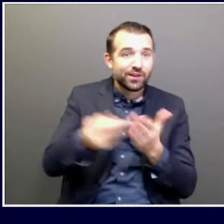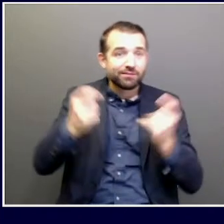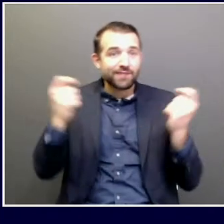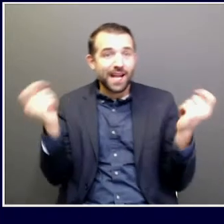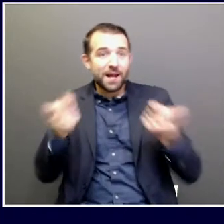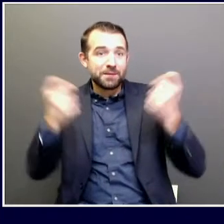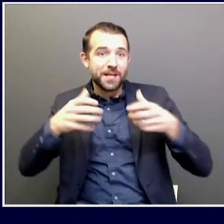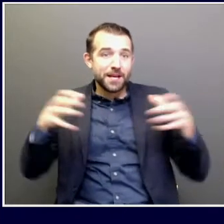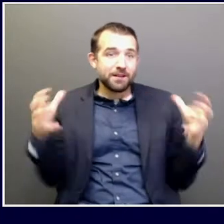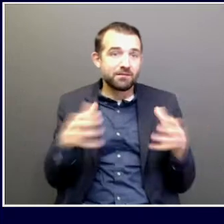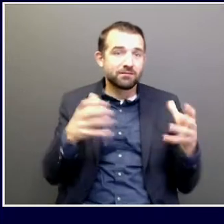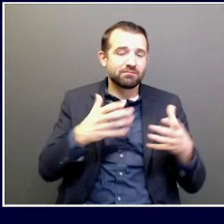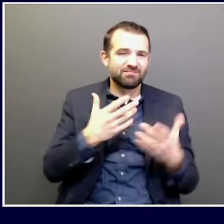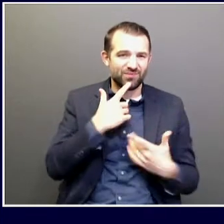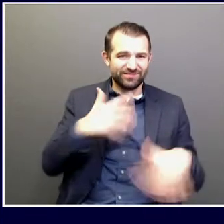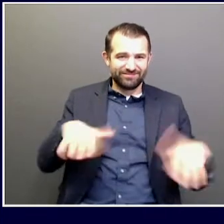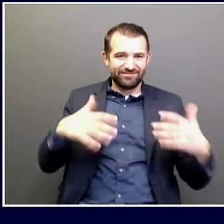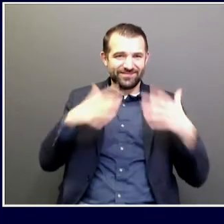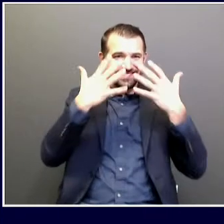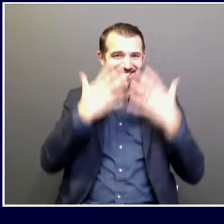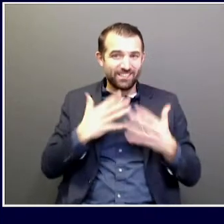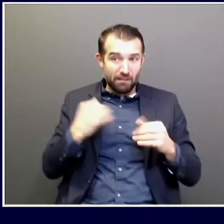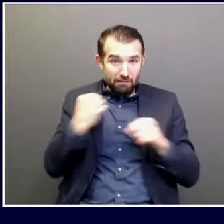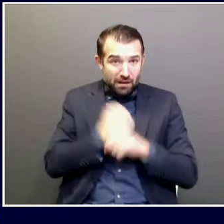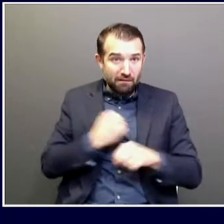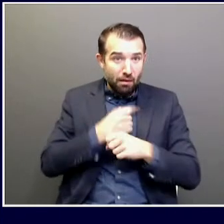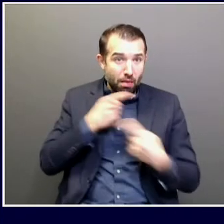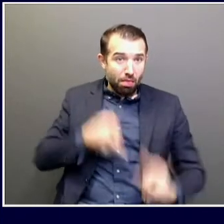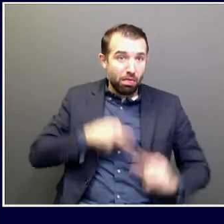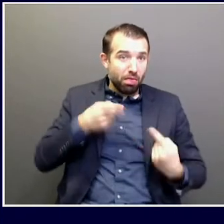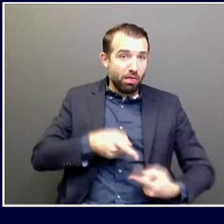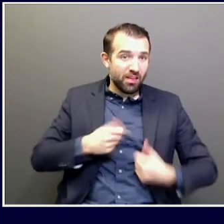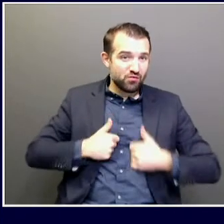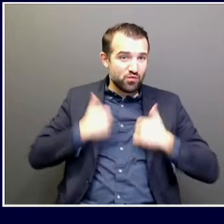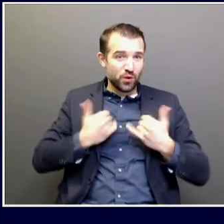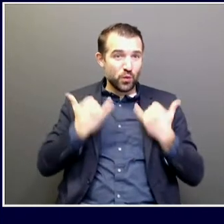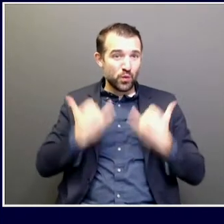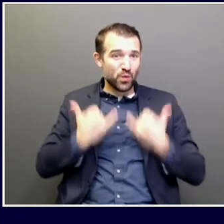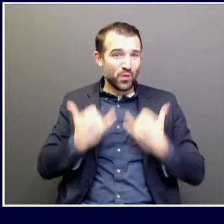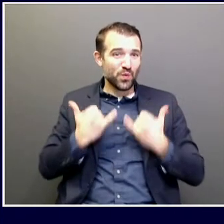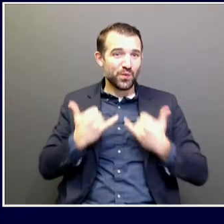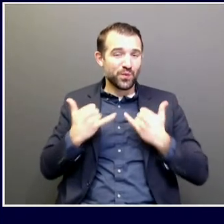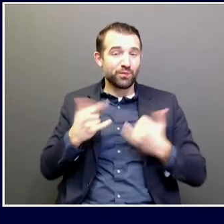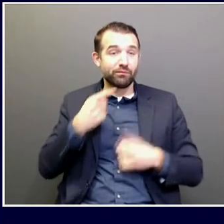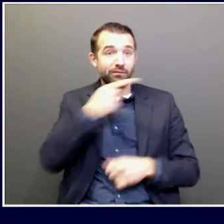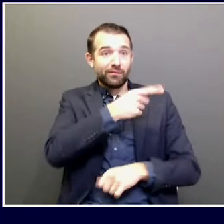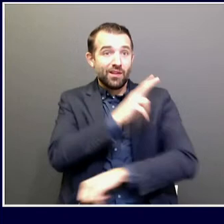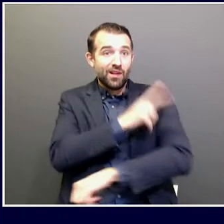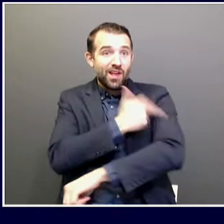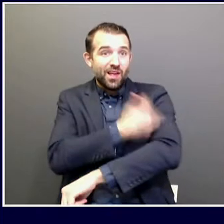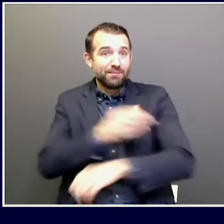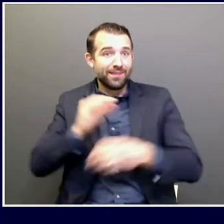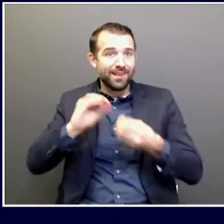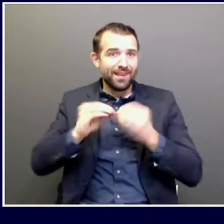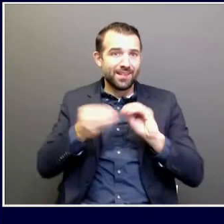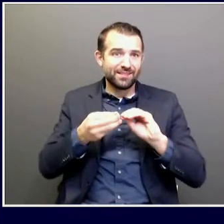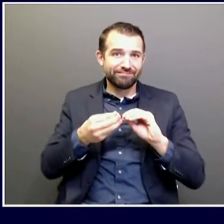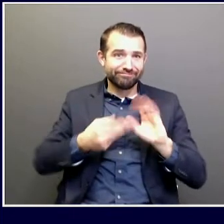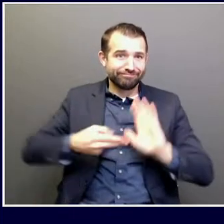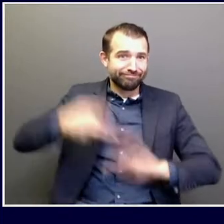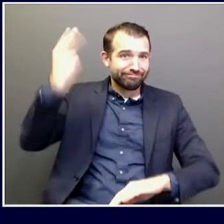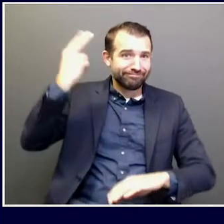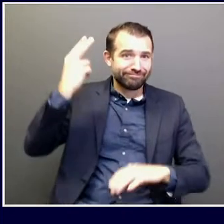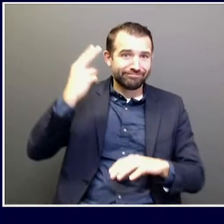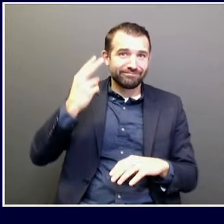lives. As a result, also, our hospitals are being stretched thin. Healthcare is